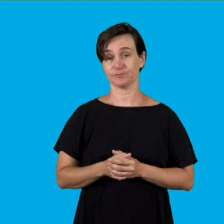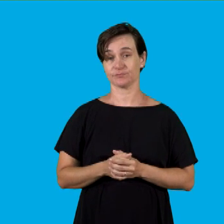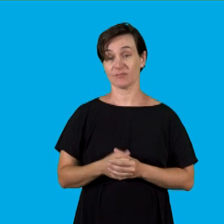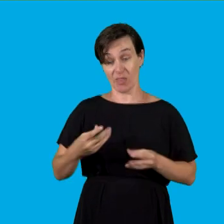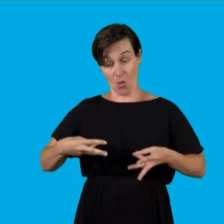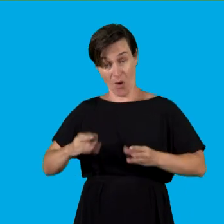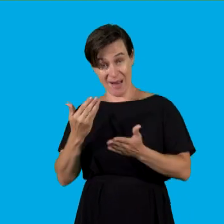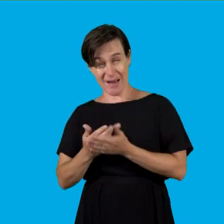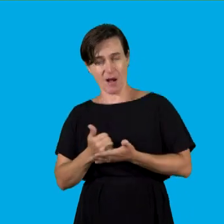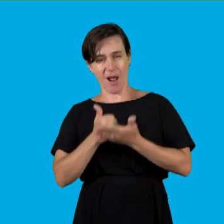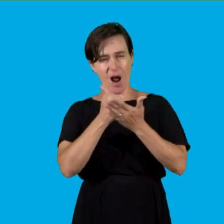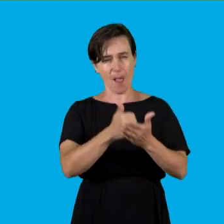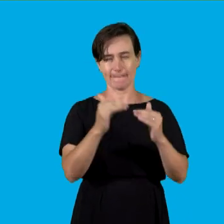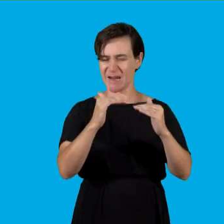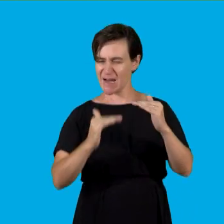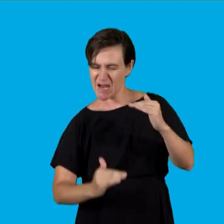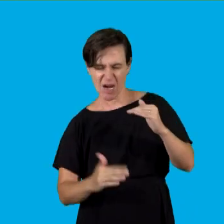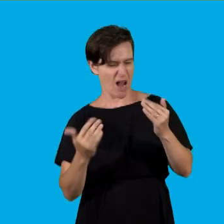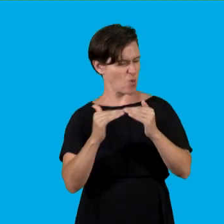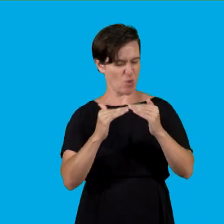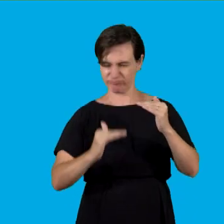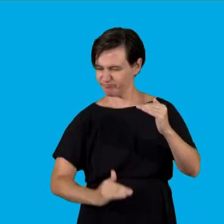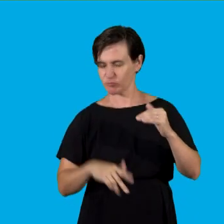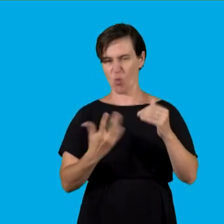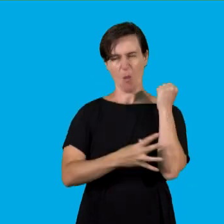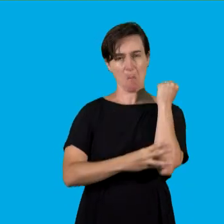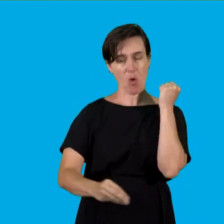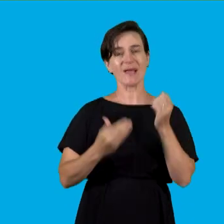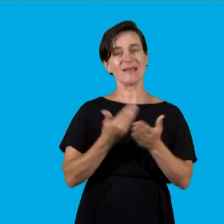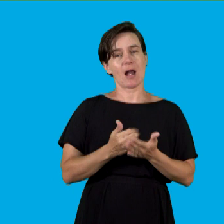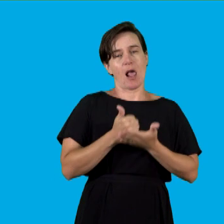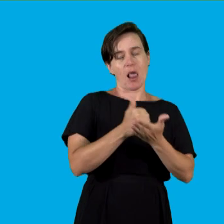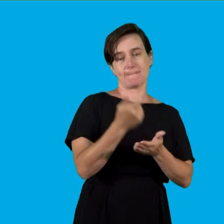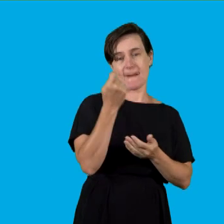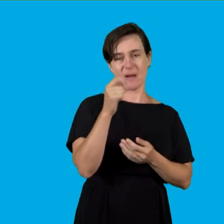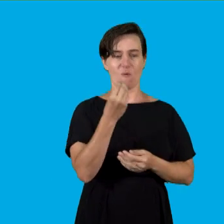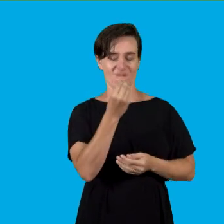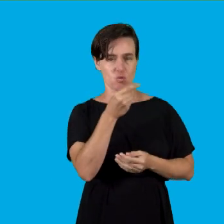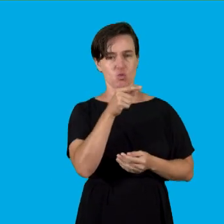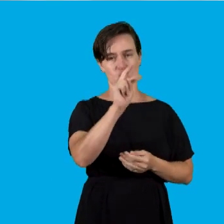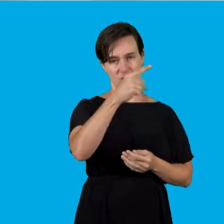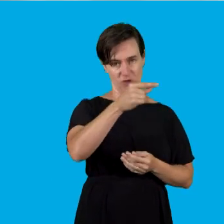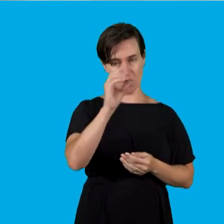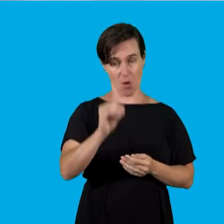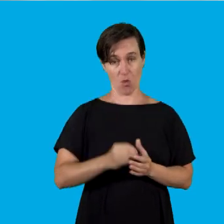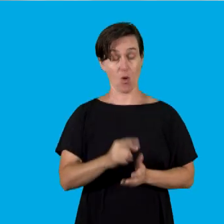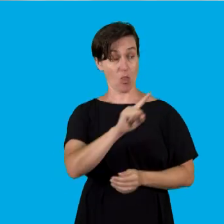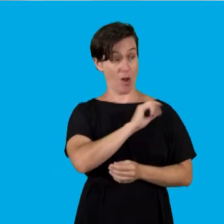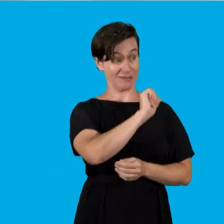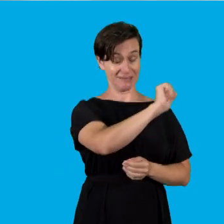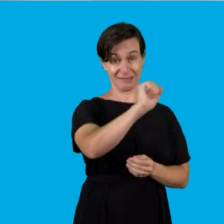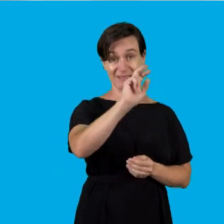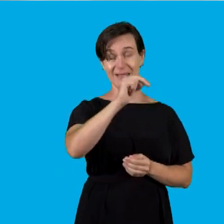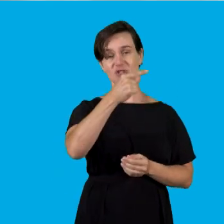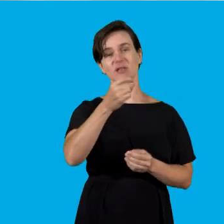address inequality and poverty is to donate money or food parcels to local NGOs so that those